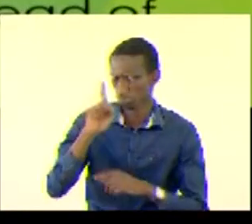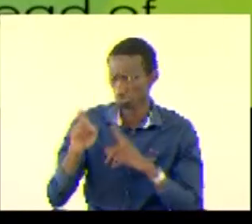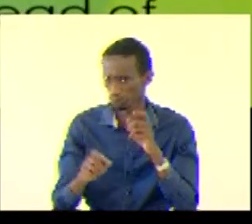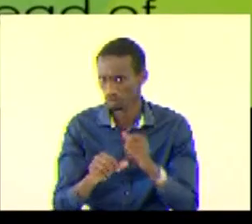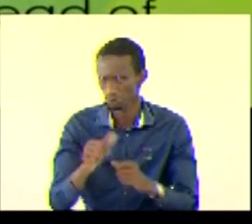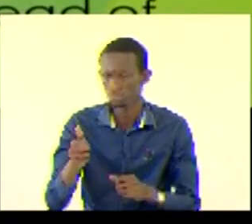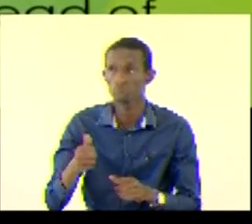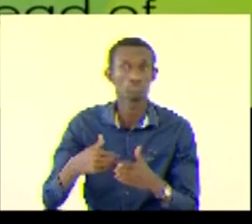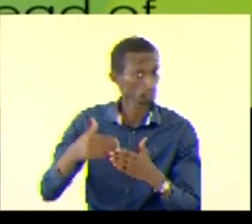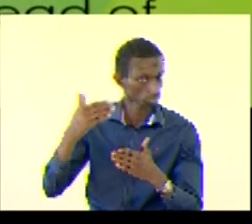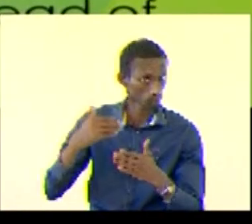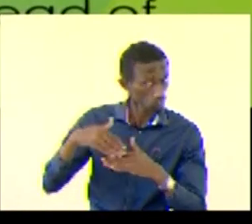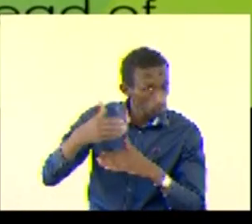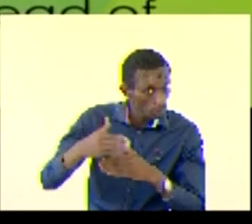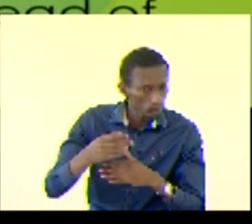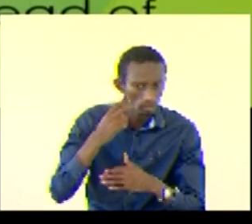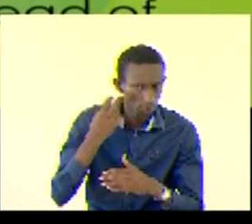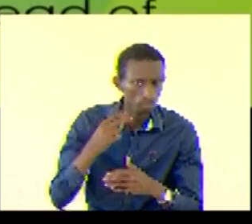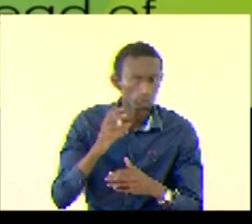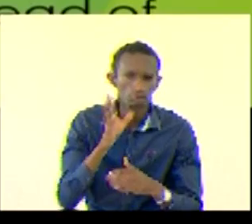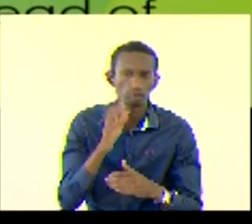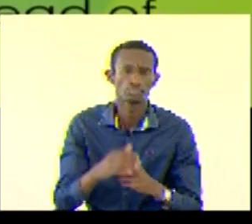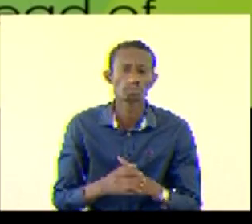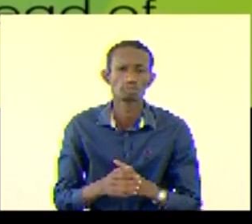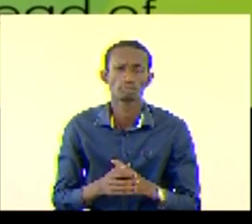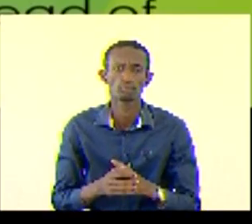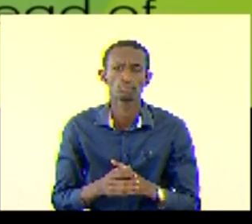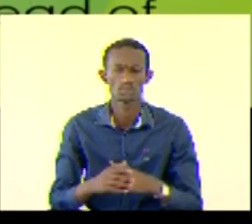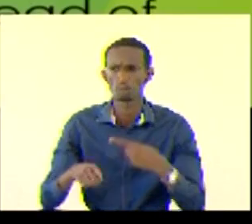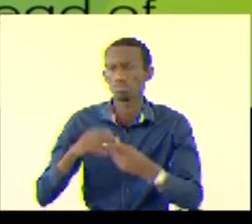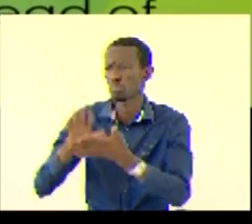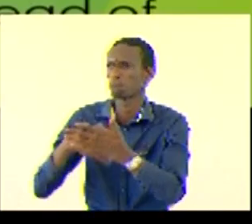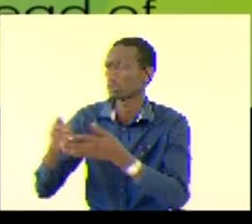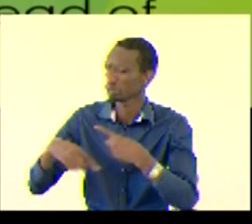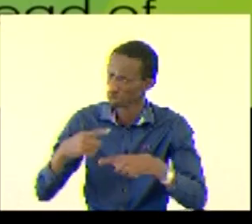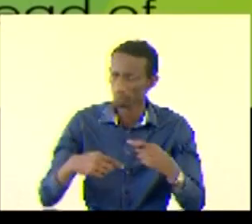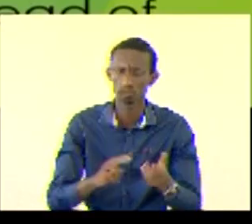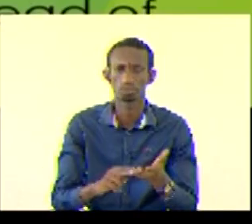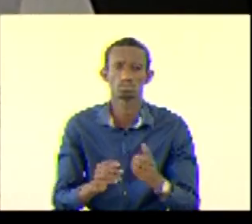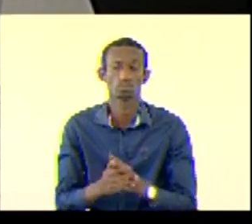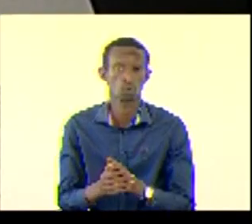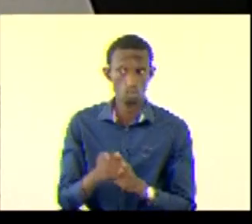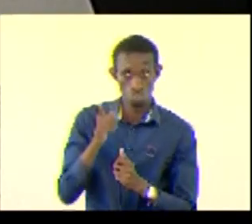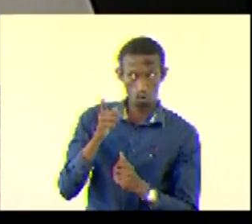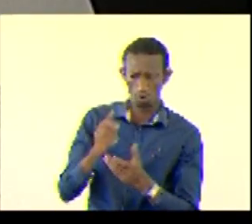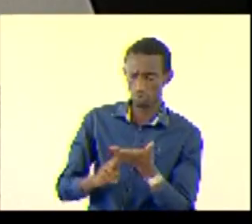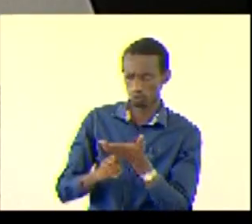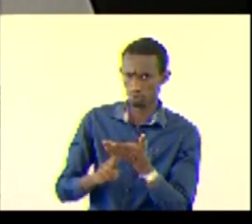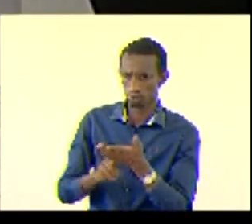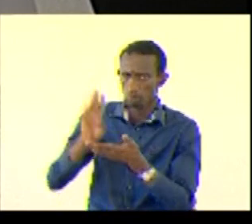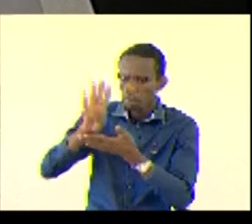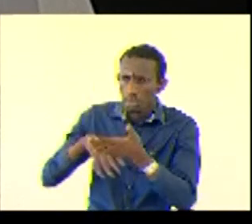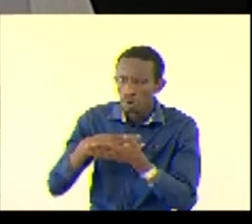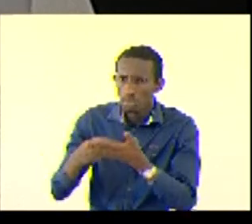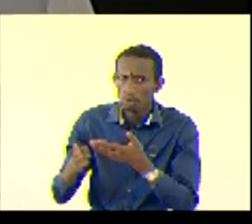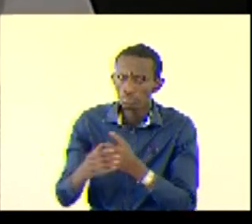we'll come back to that graph again, because we have to use it several times. Use the graph to find the volume of gas